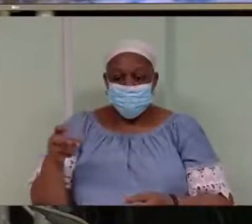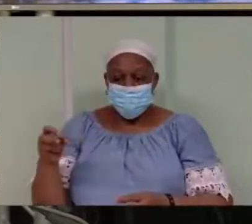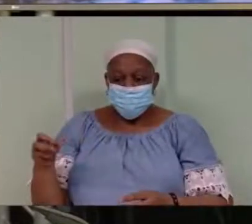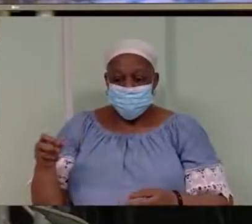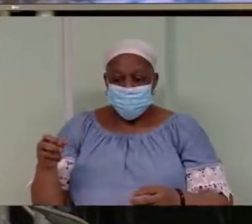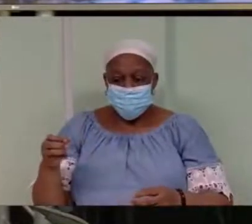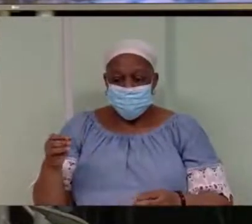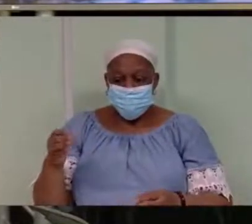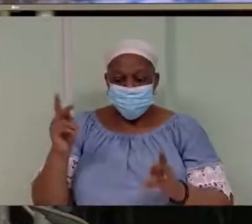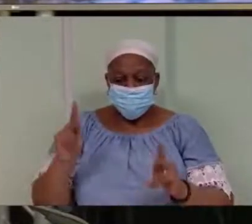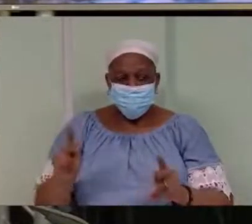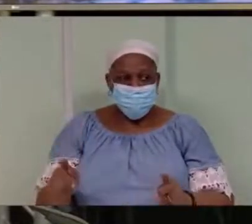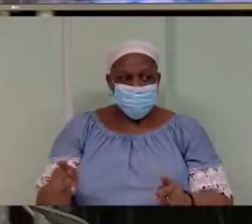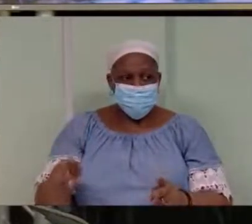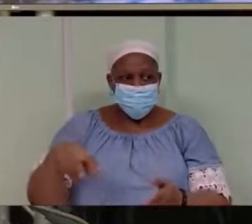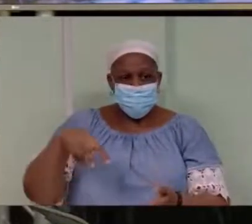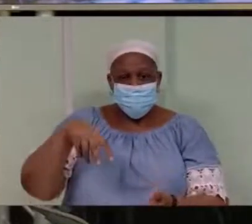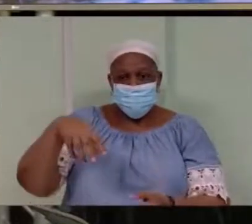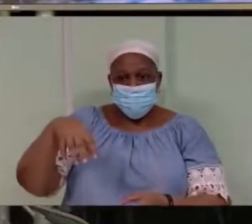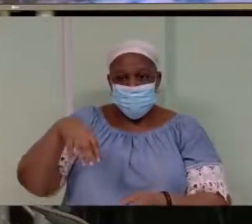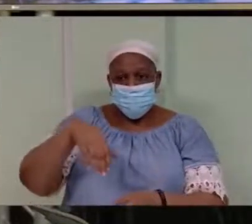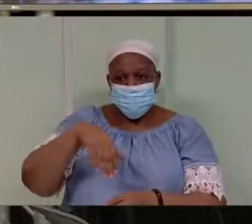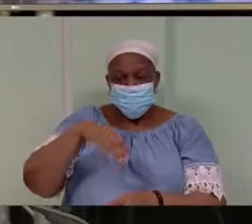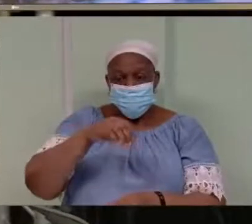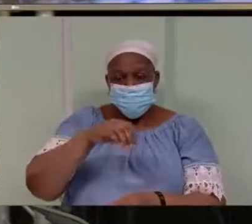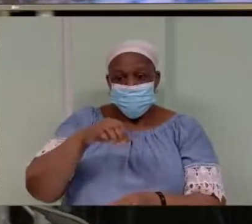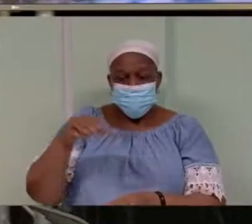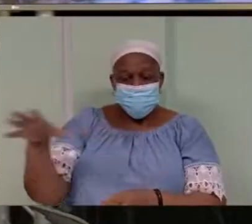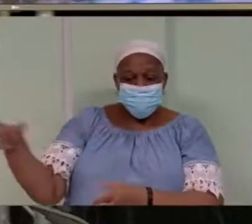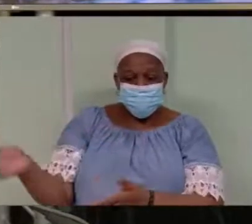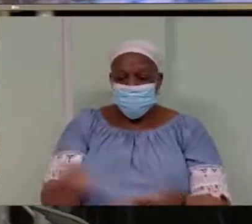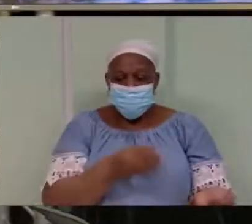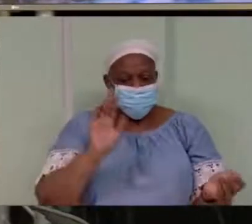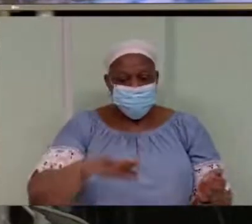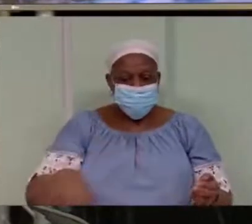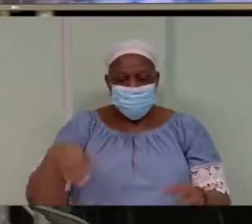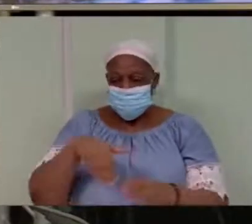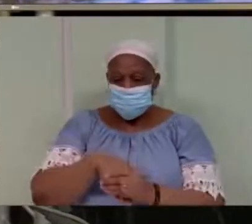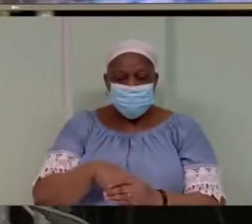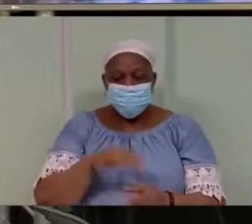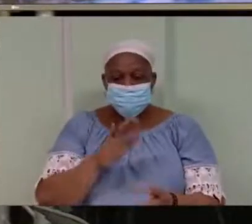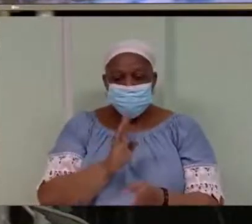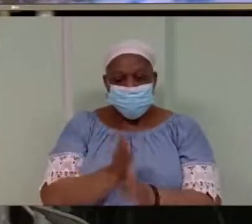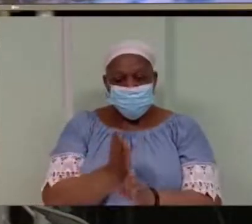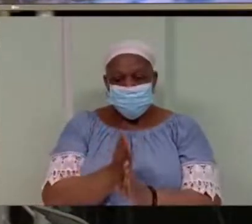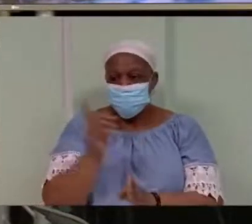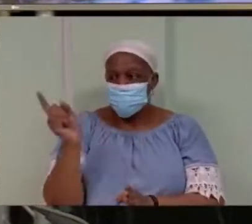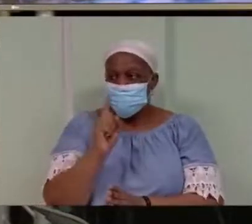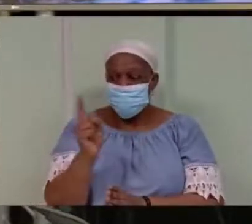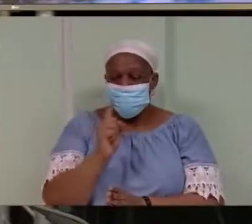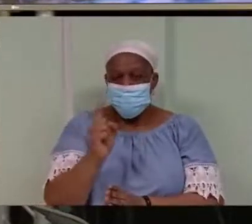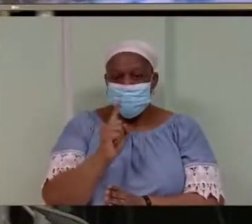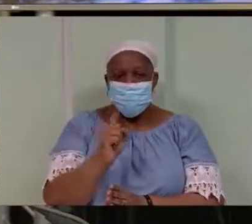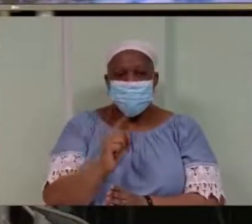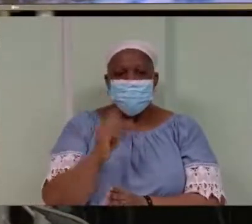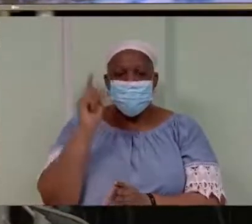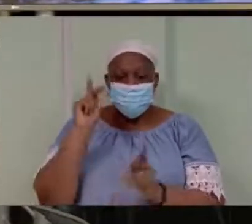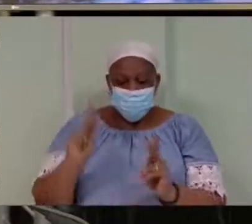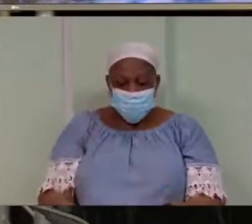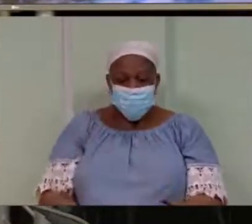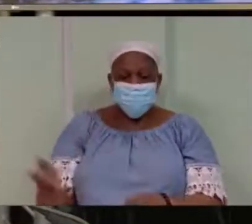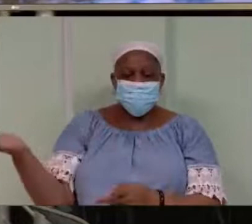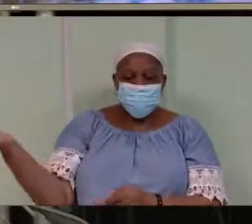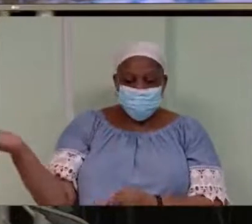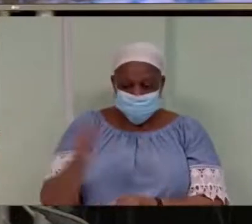center 6. children must not be dropped off from buses unattended they